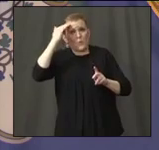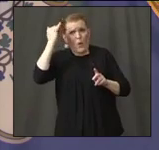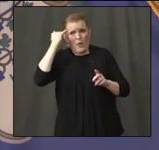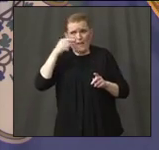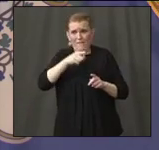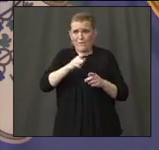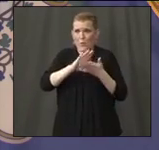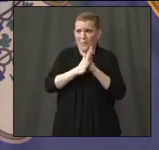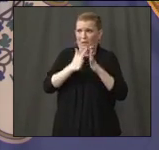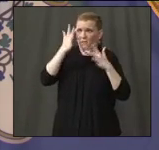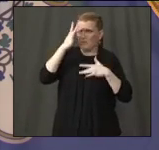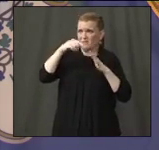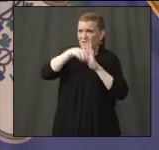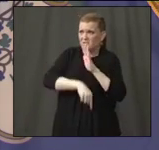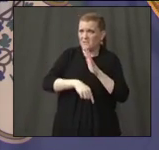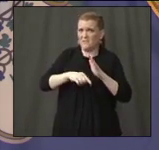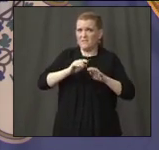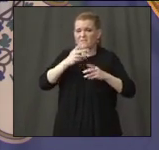There's capacity here. There's